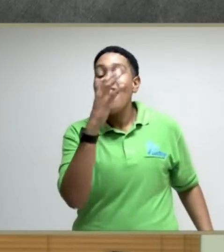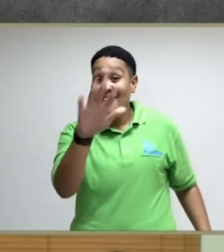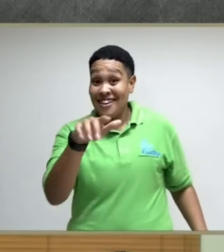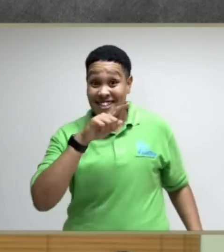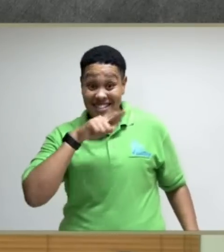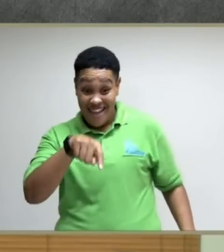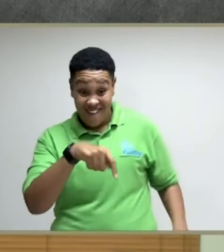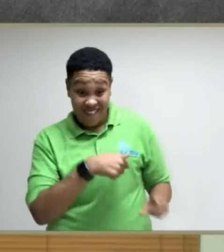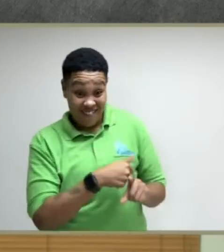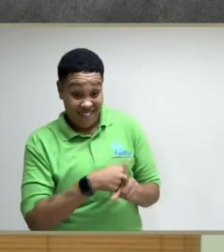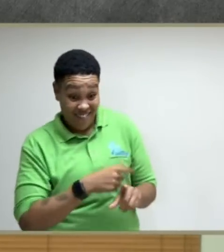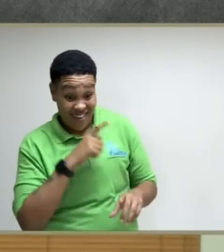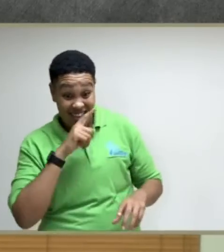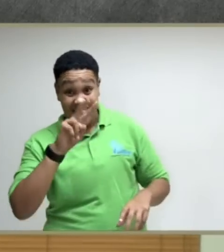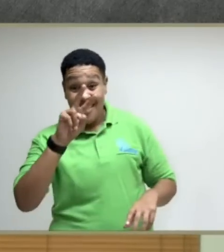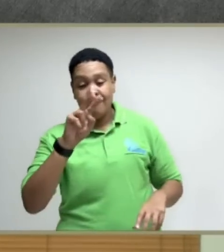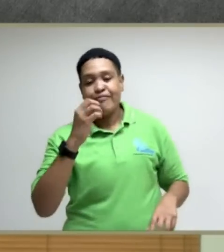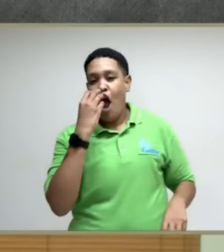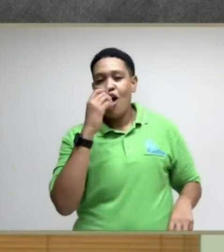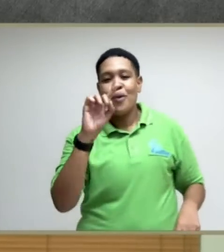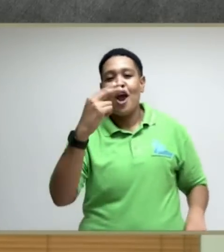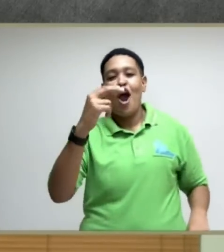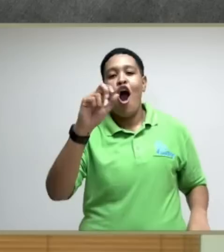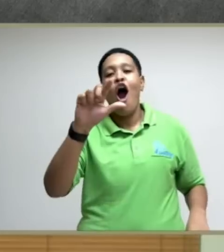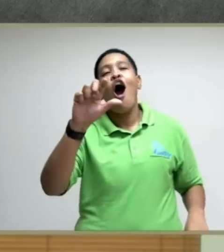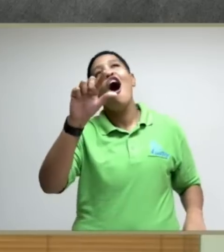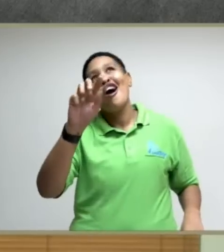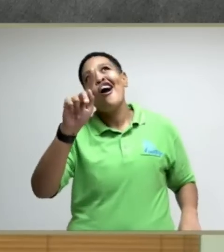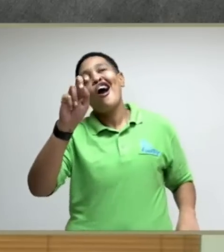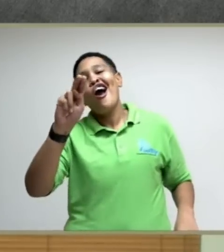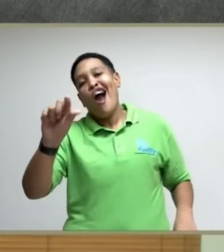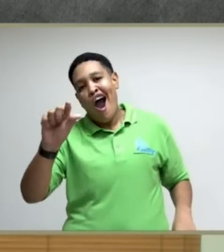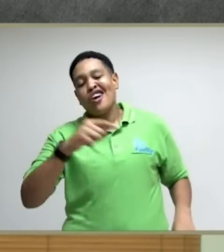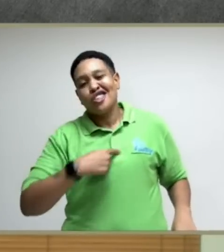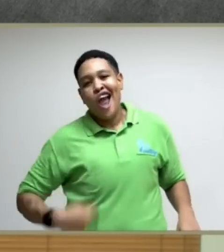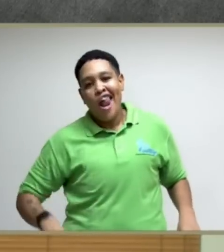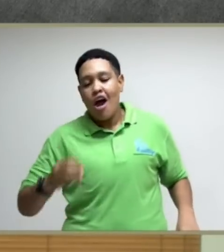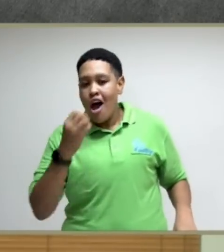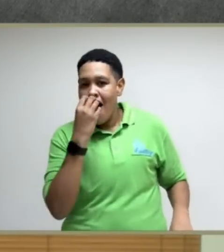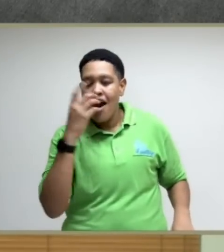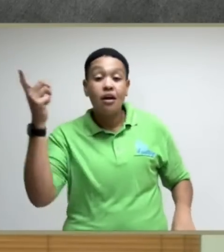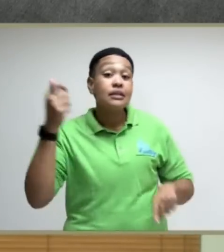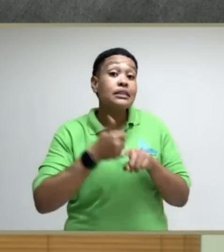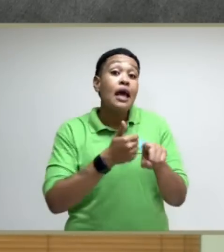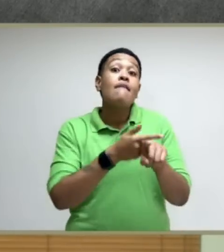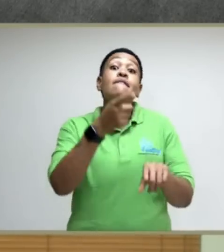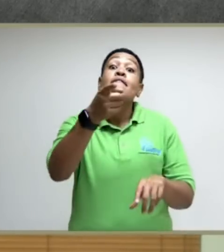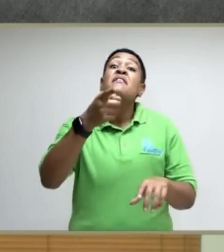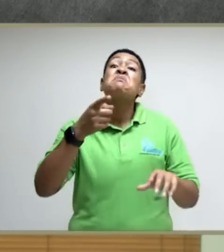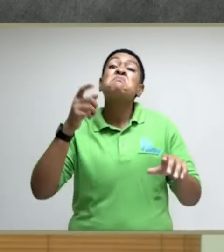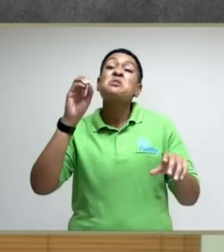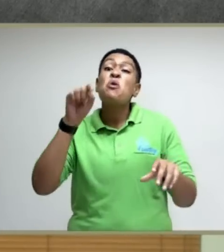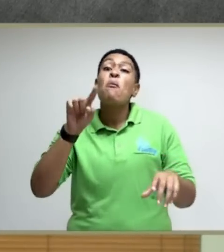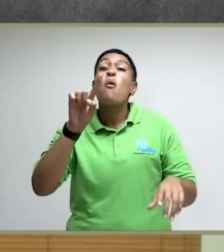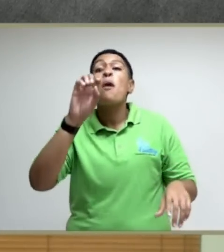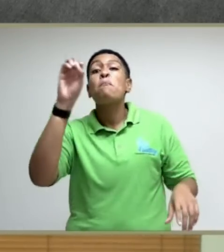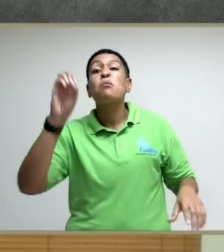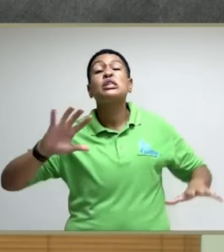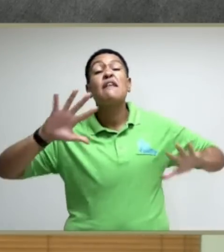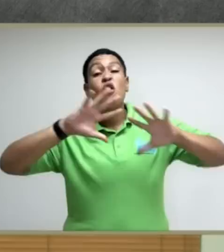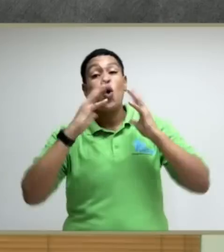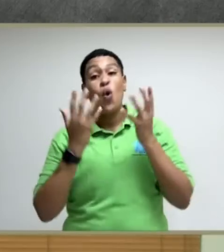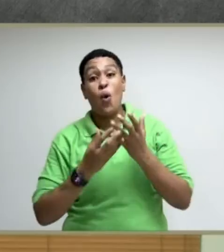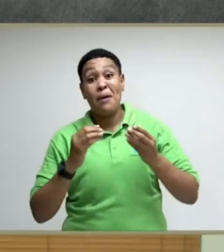than 0.1% of COVID-19 infections globally. In Colombia and Ecuador, it accounts